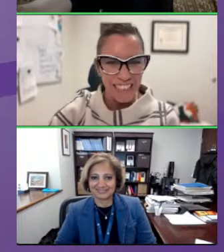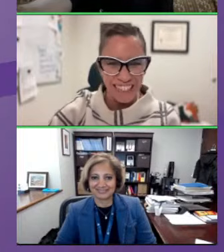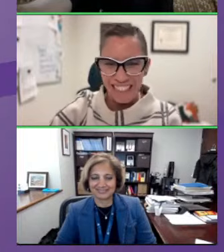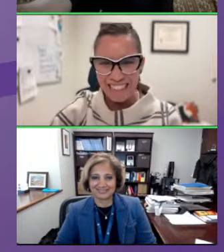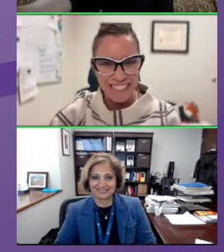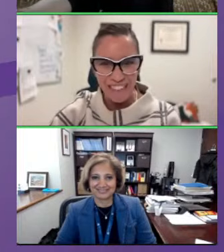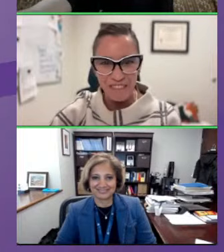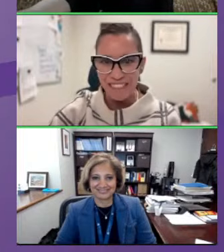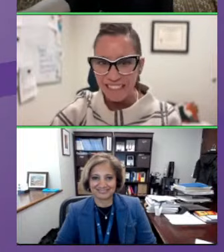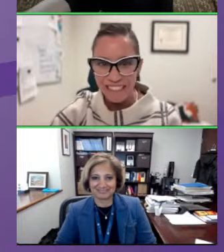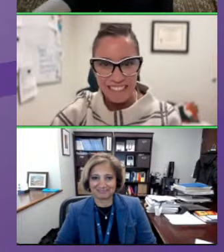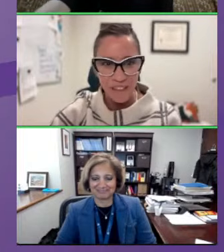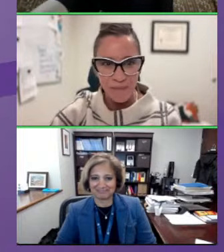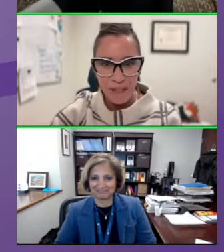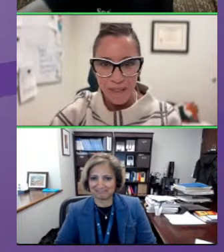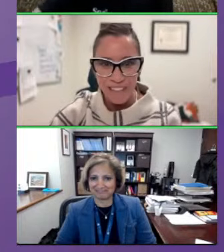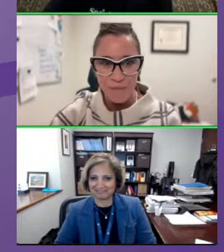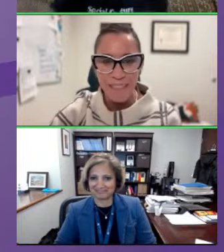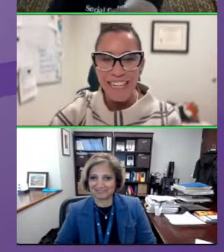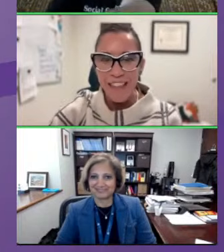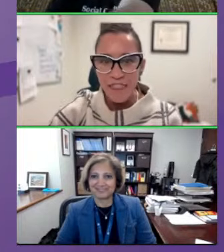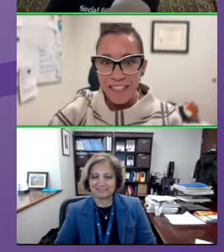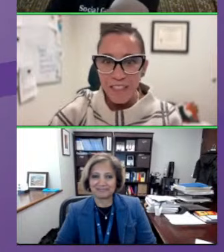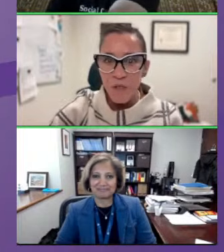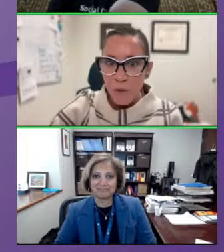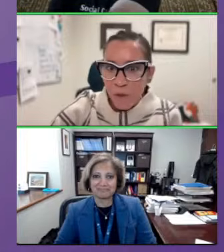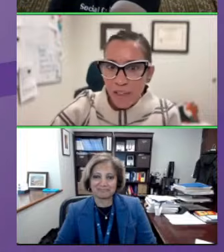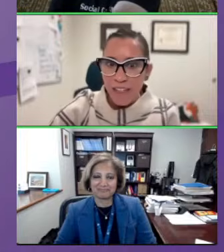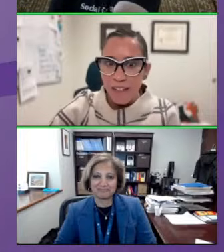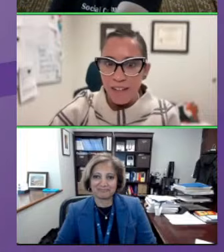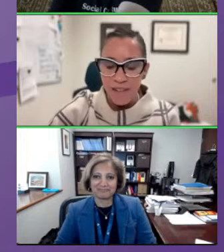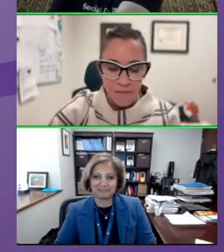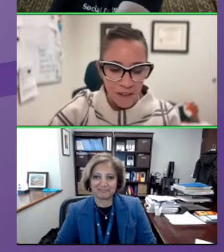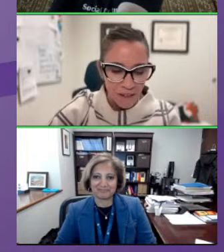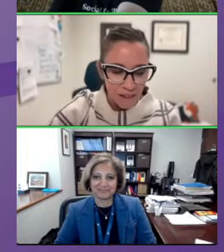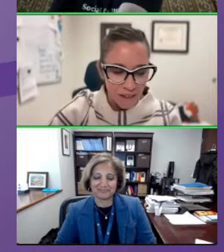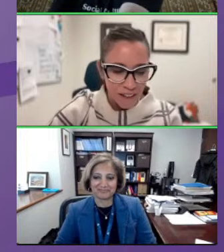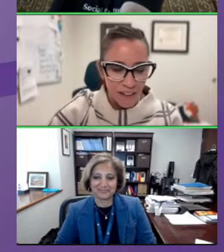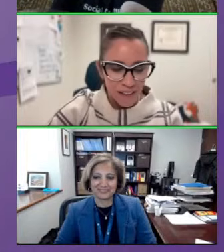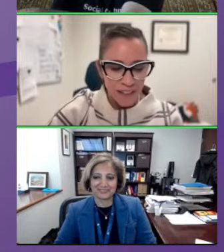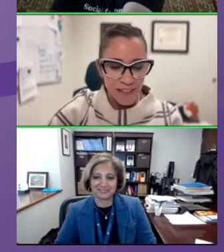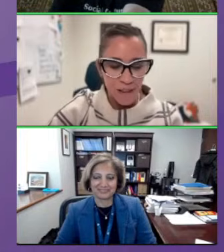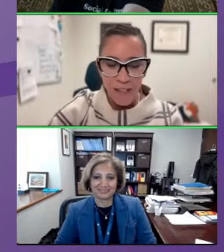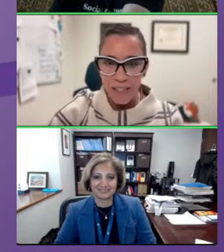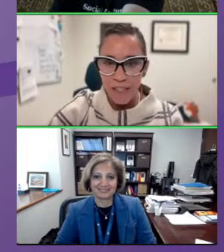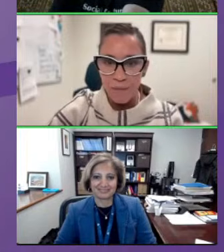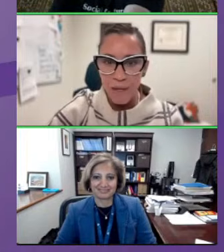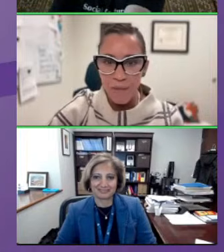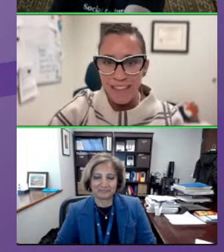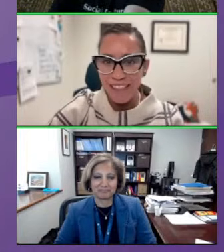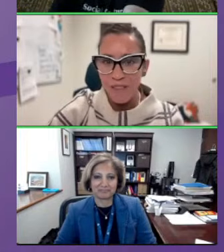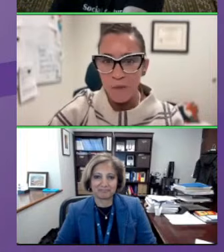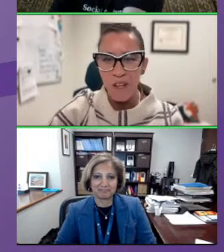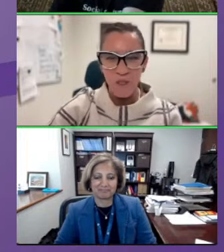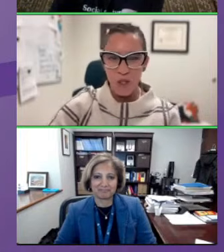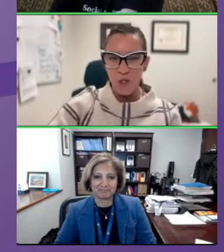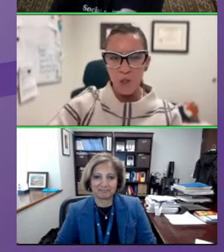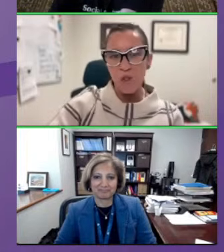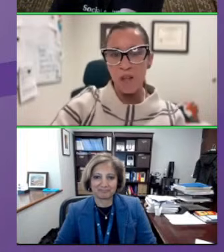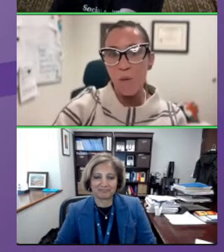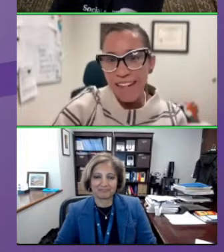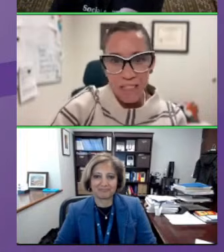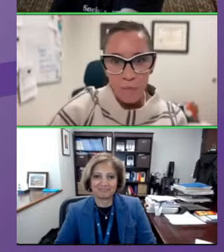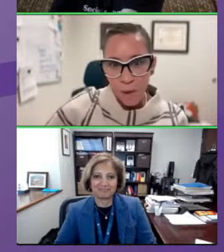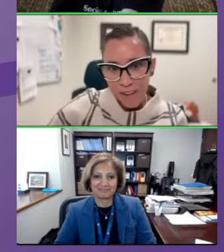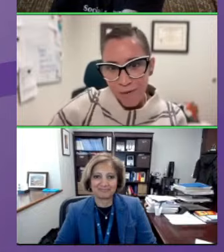Post-exertional malaise, it sounds kind of nebulous, but this is truly a a significant symptom that needs to be understood so